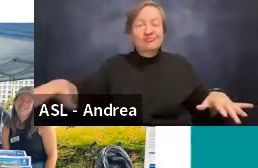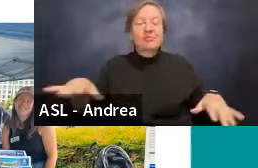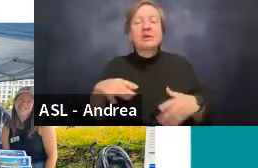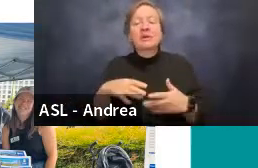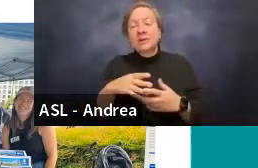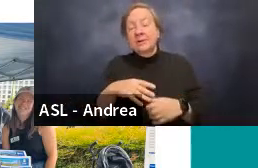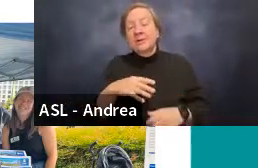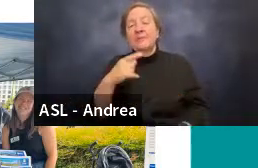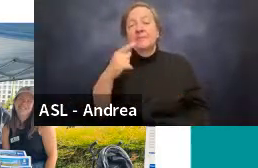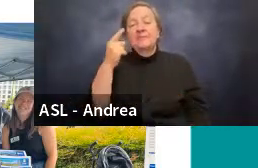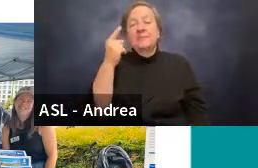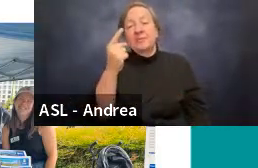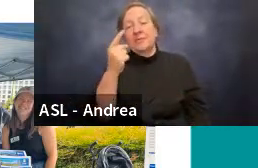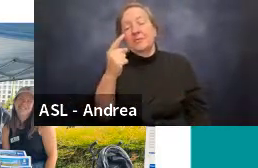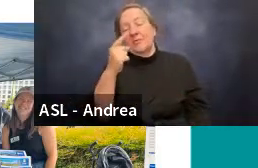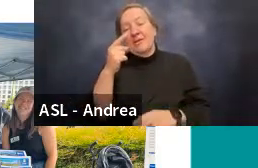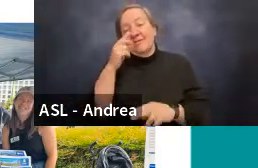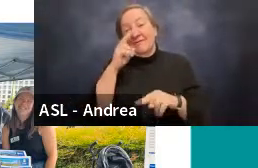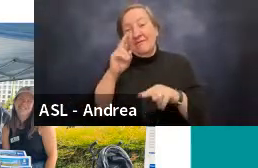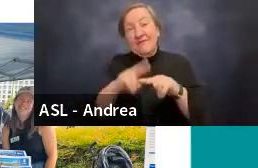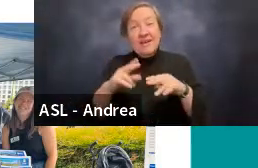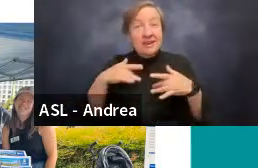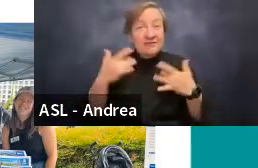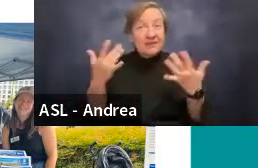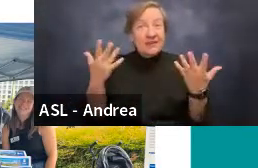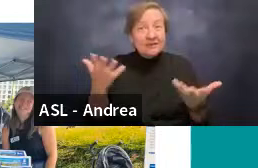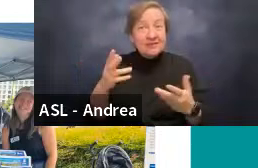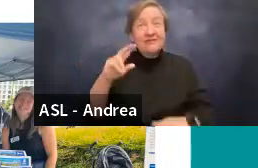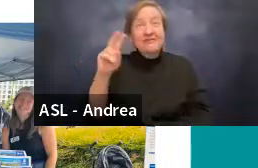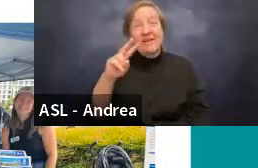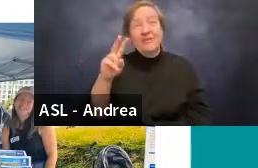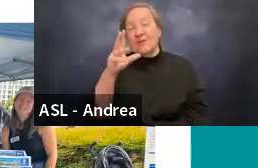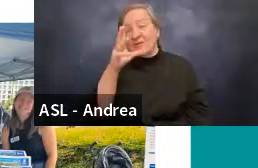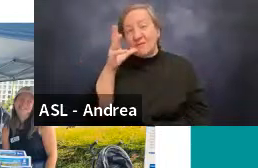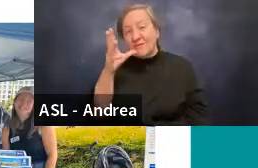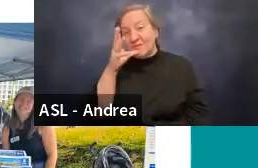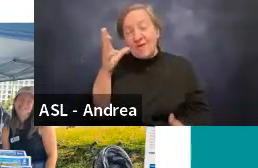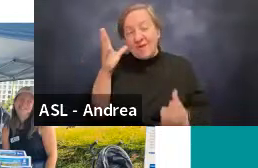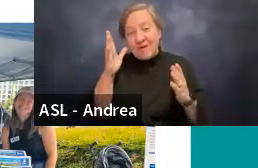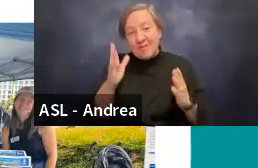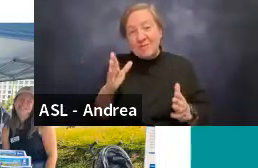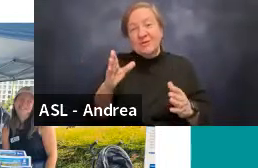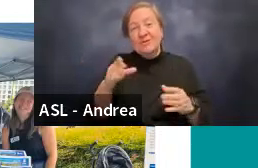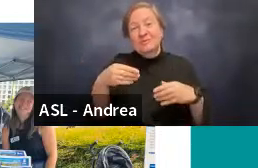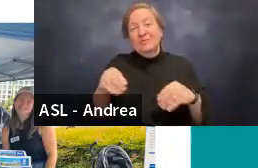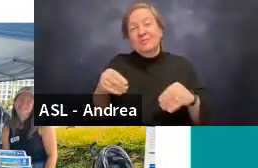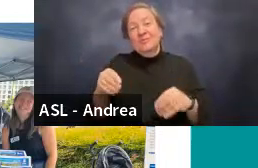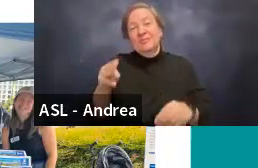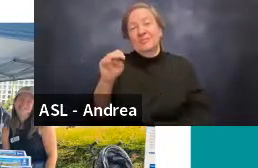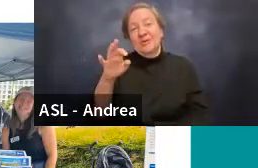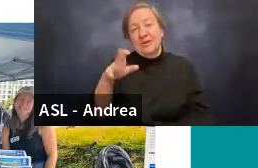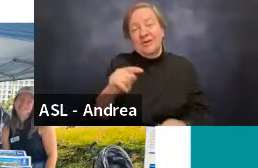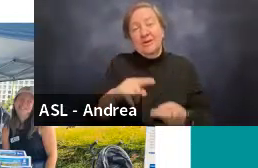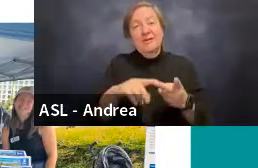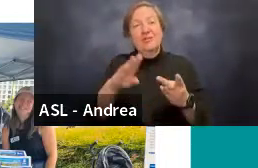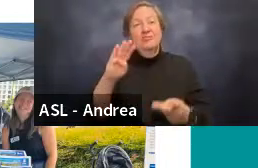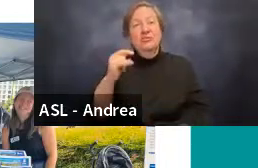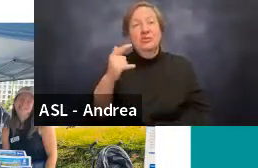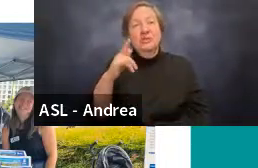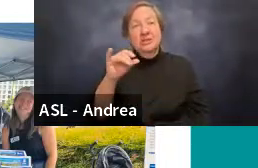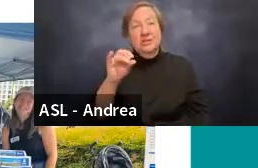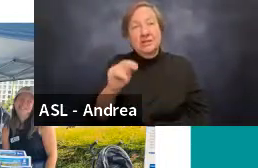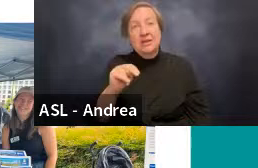of the most fun events is always the Vancouver's Farmers Market. We were at the Bridgeton